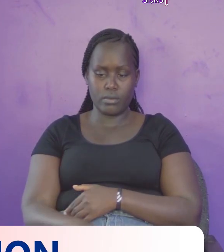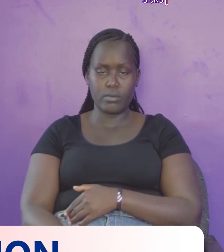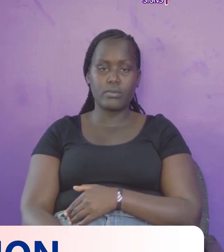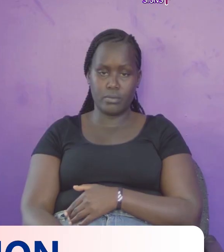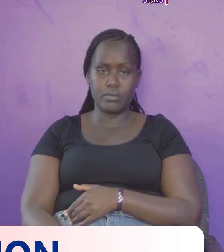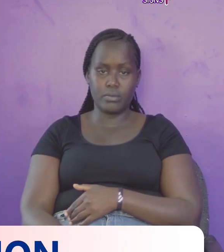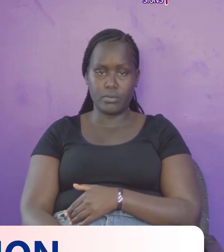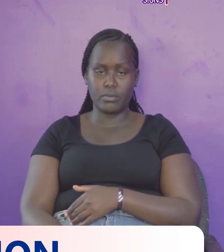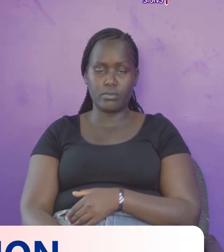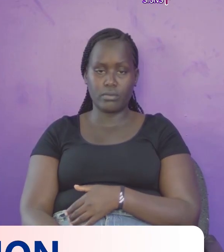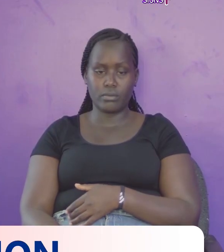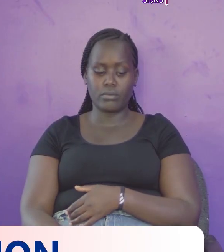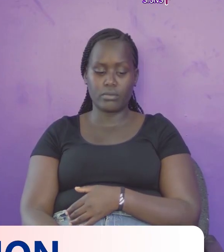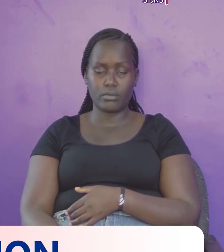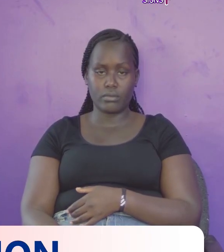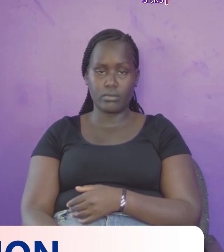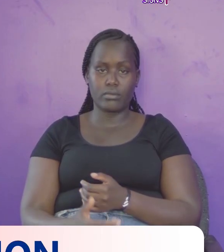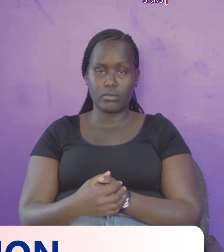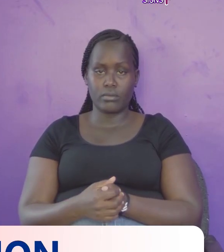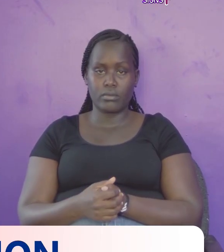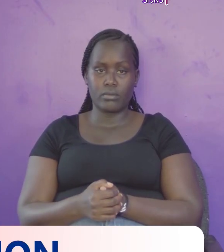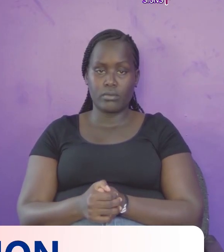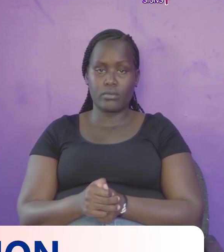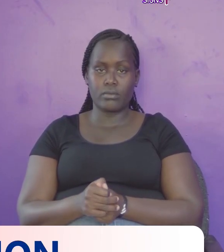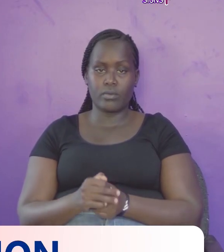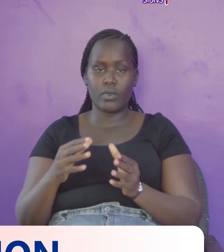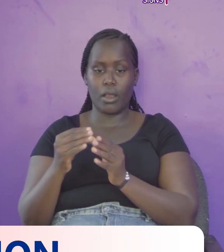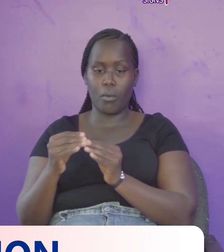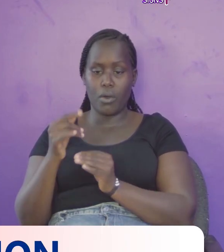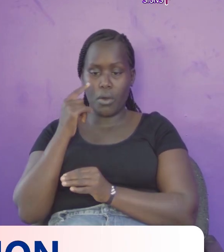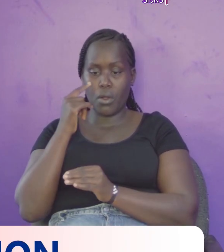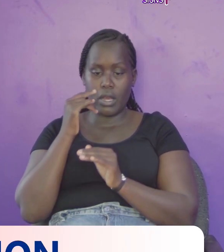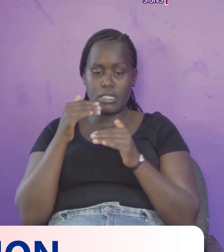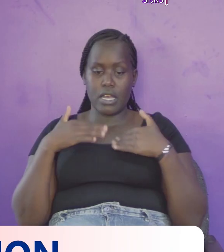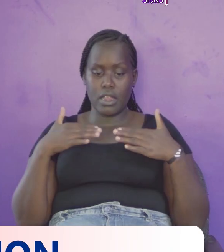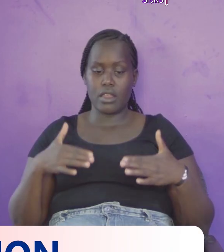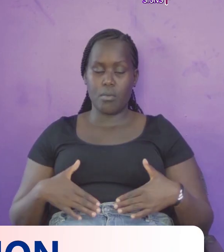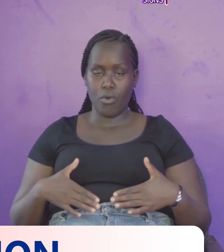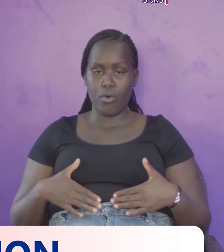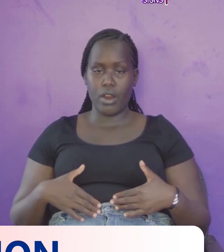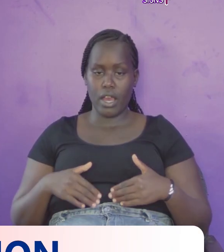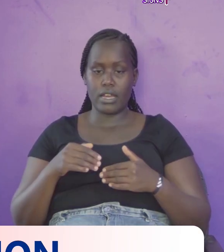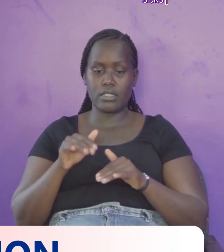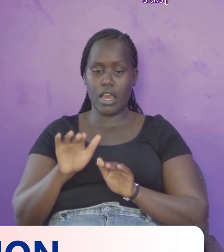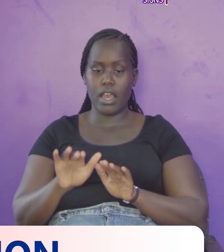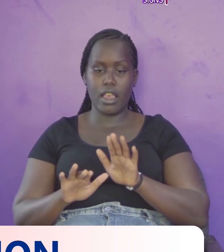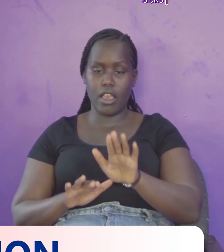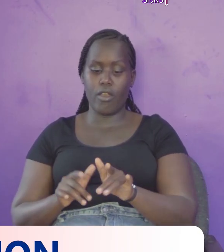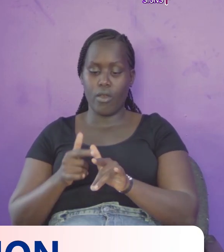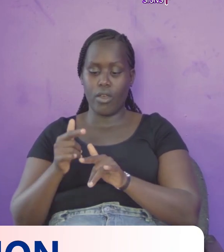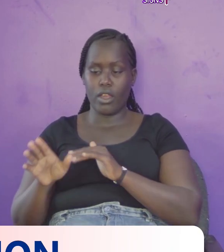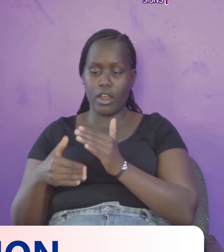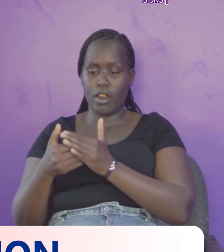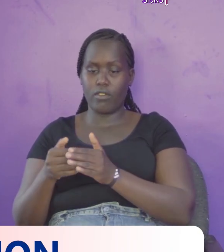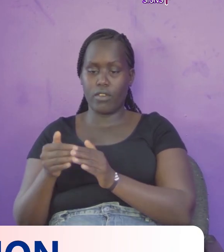deserve to be anywhere near here. And guess what? I went to see the body at Nyayo Stadium. Yes. Kufika kwa gate,